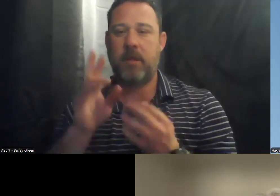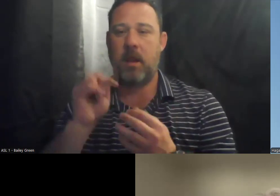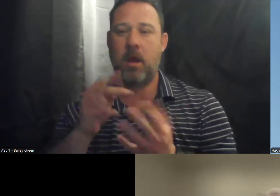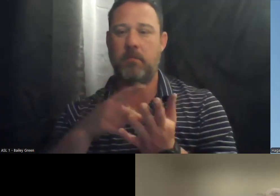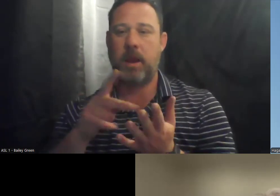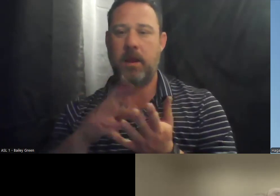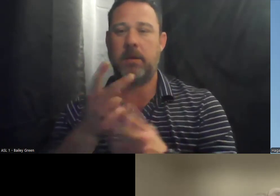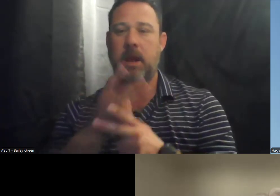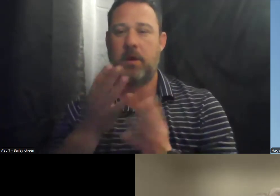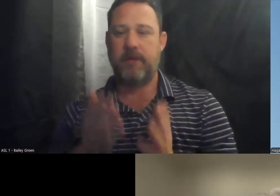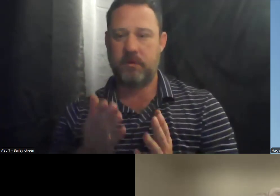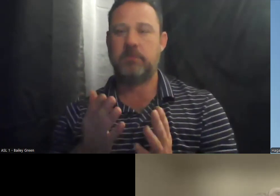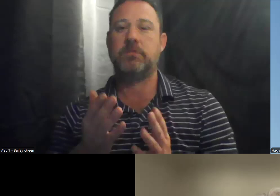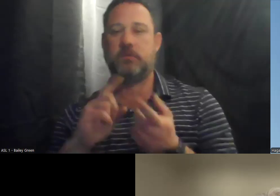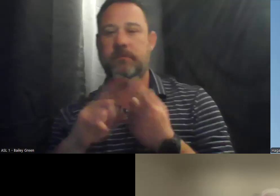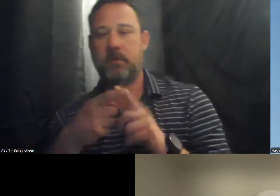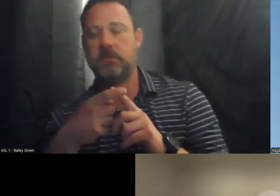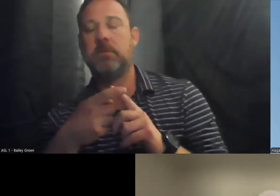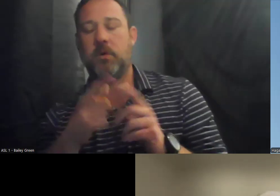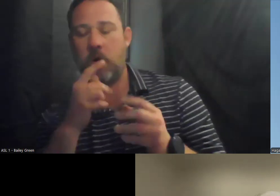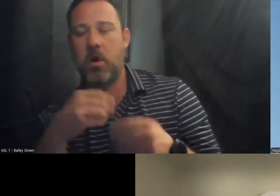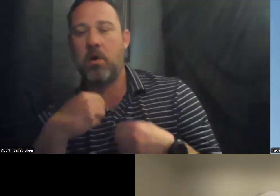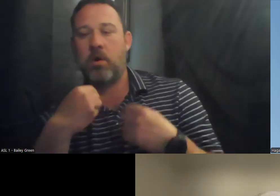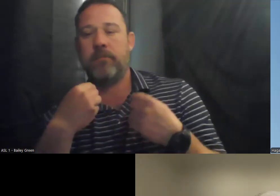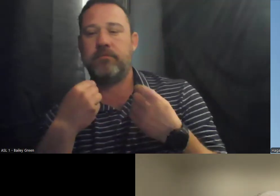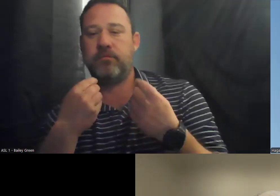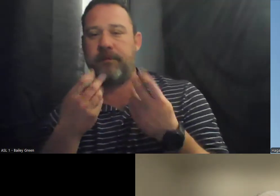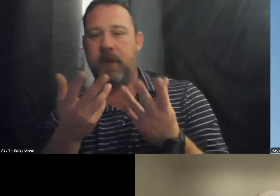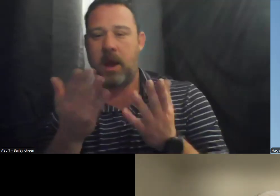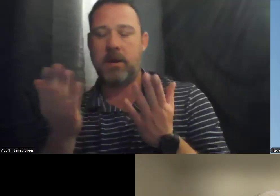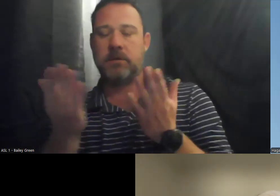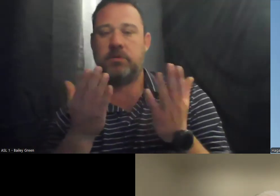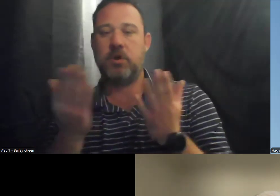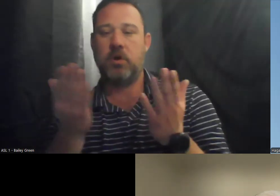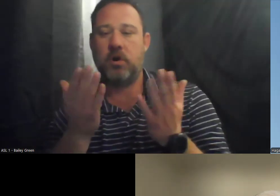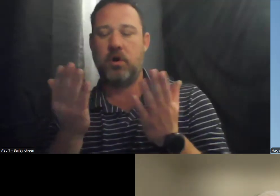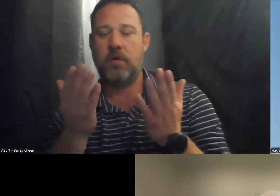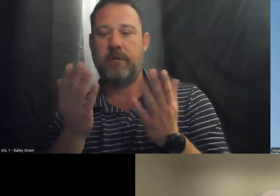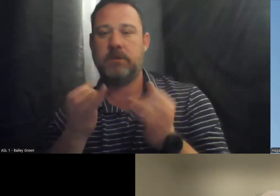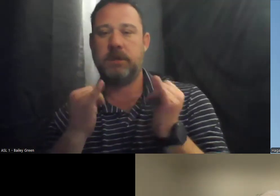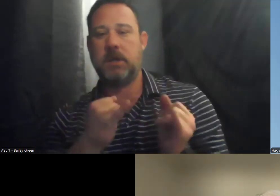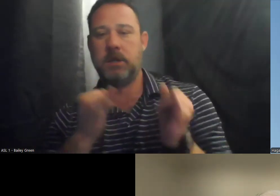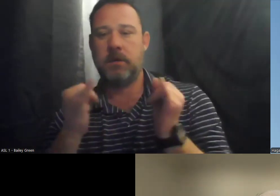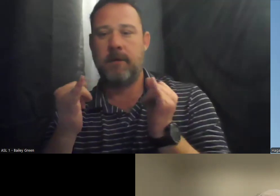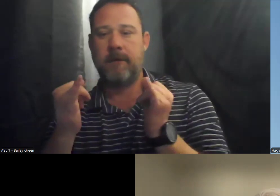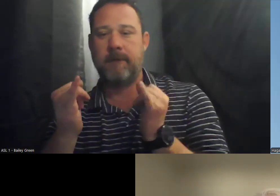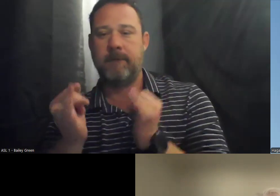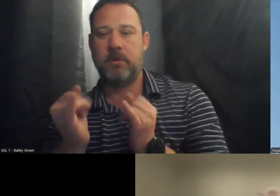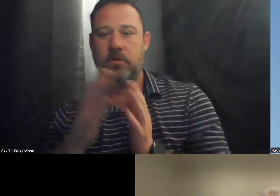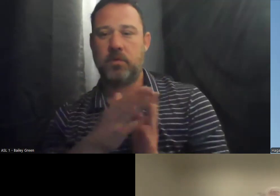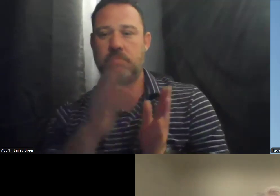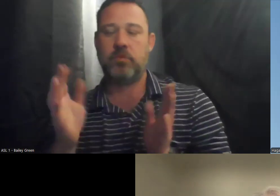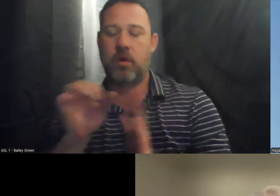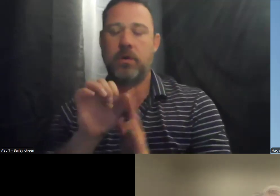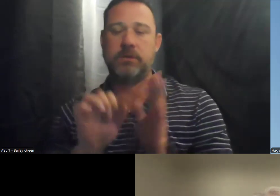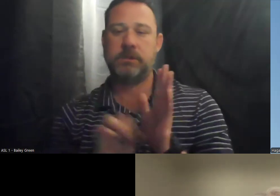family caregivers, family and friend caregivers that are providing services to individuals across the